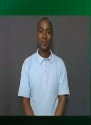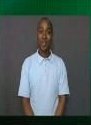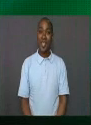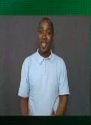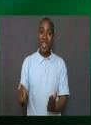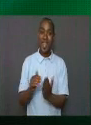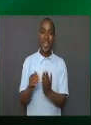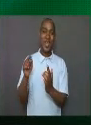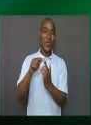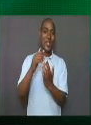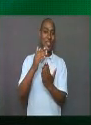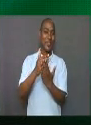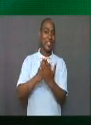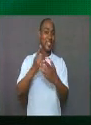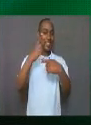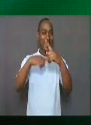Let's get back to our lesson.